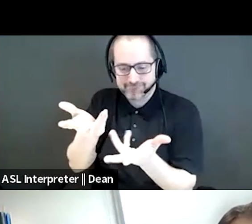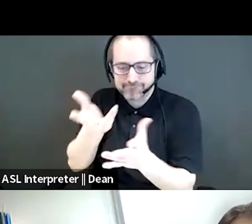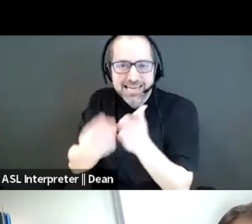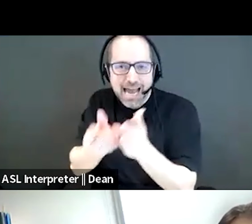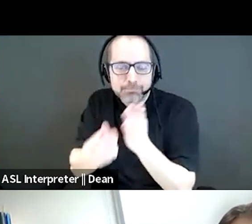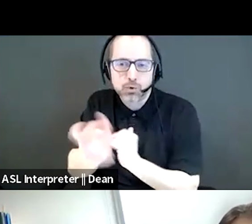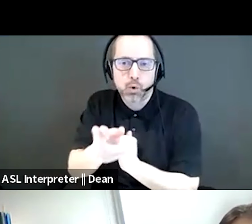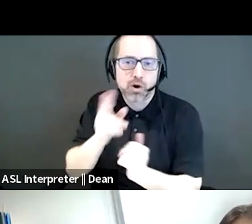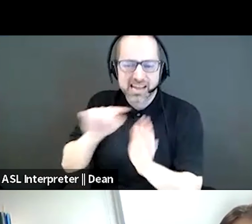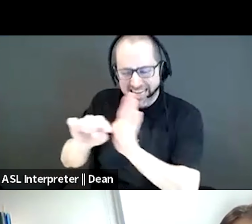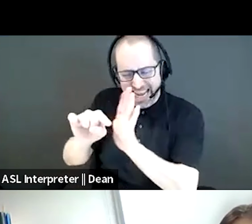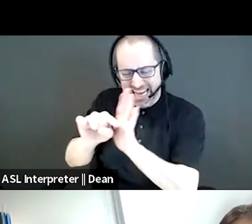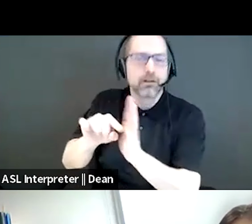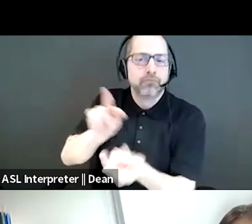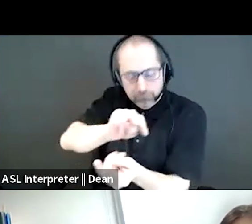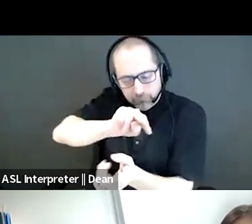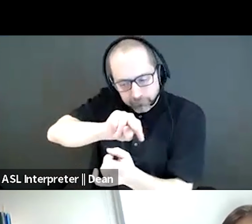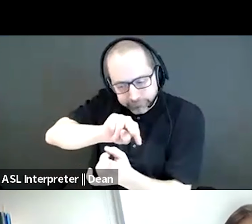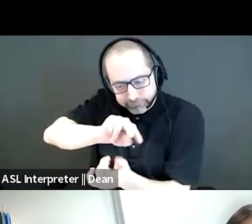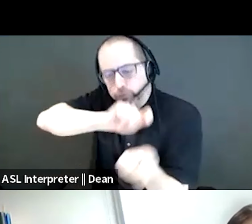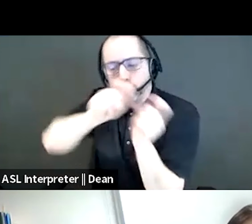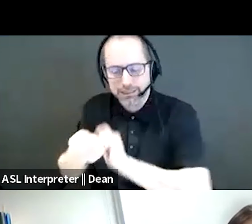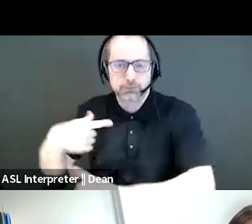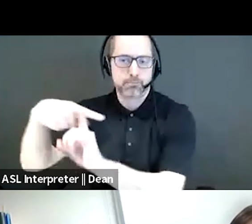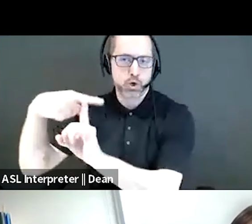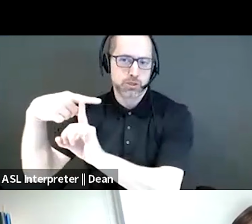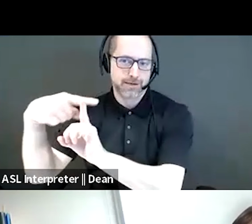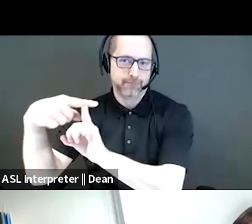Thank you, Elizabeth. And Camila, do you have anything to add to that question?